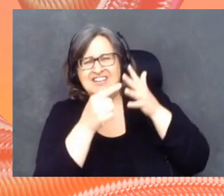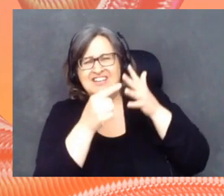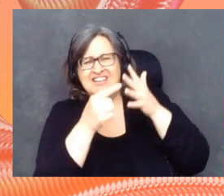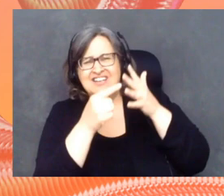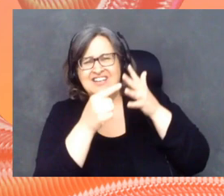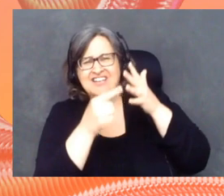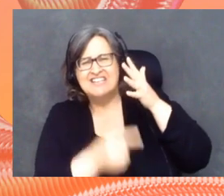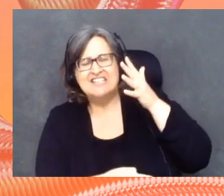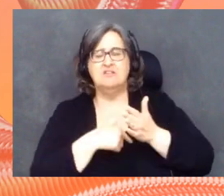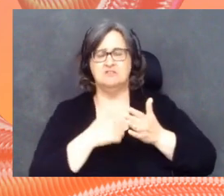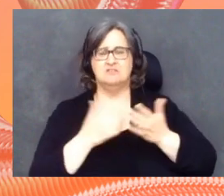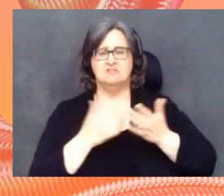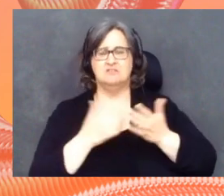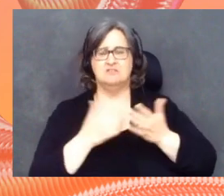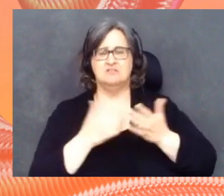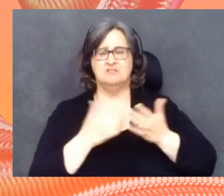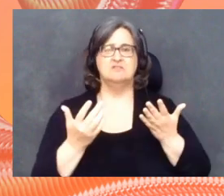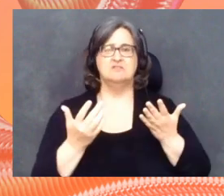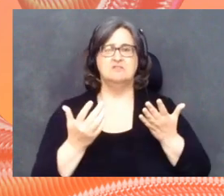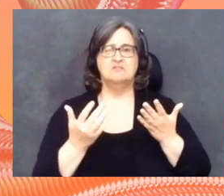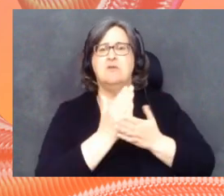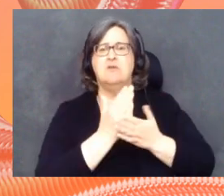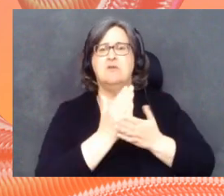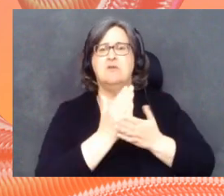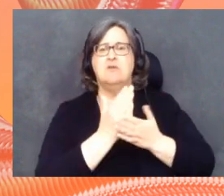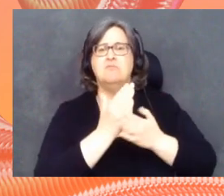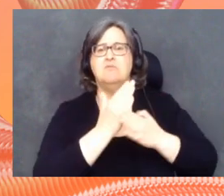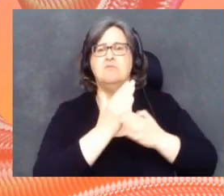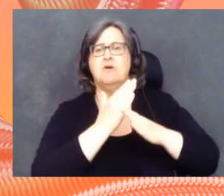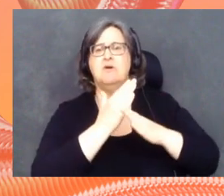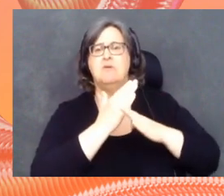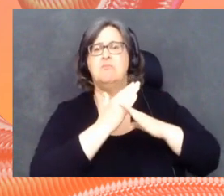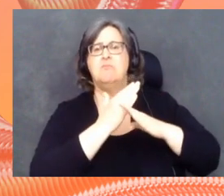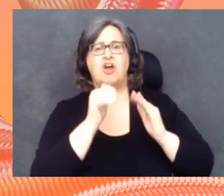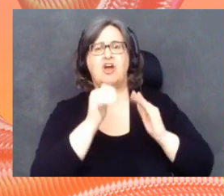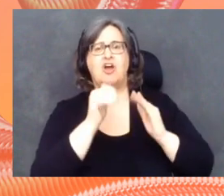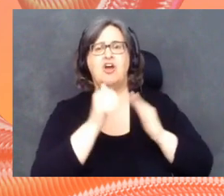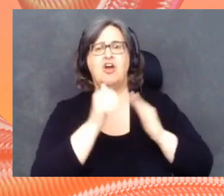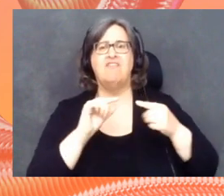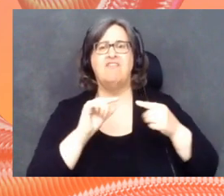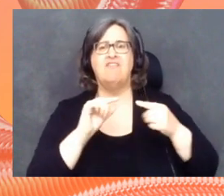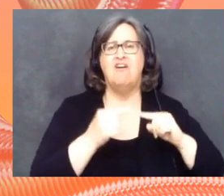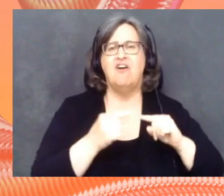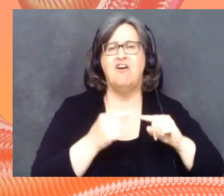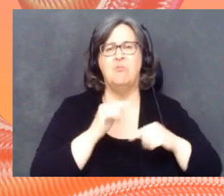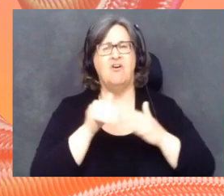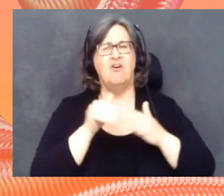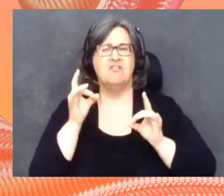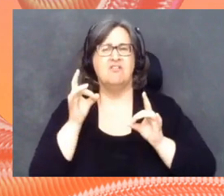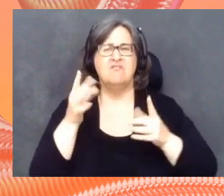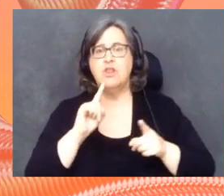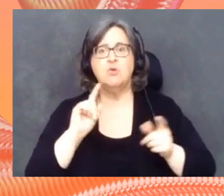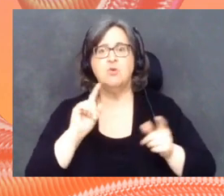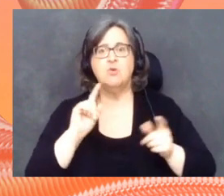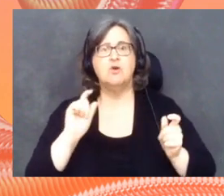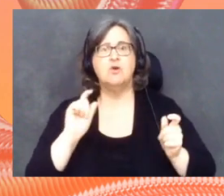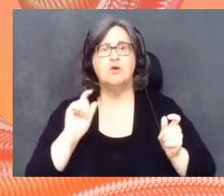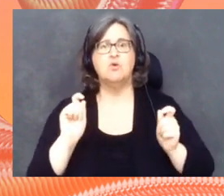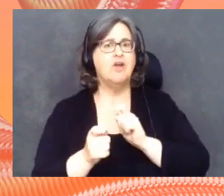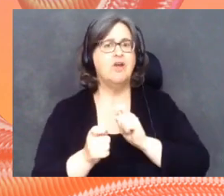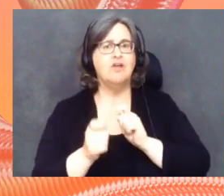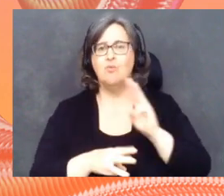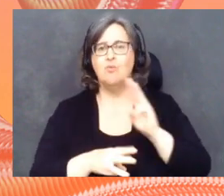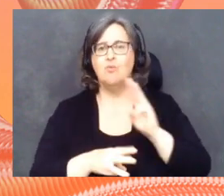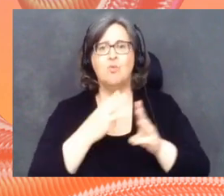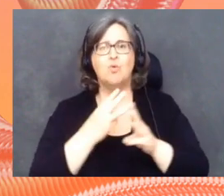interrupt all of that harm and all of that violence and recreate the world that we want to live